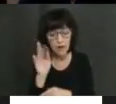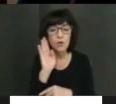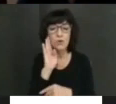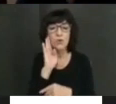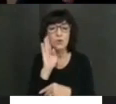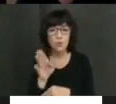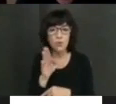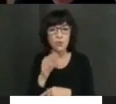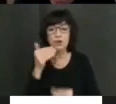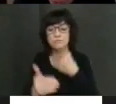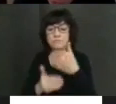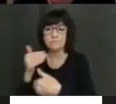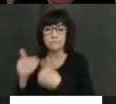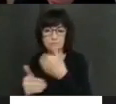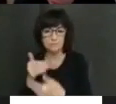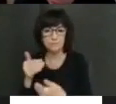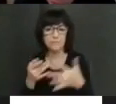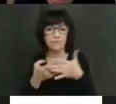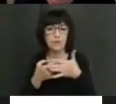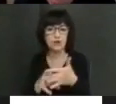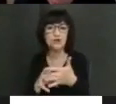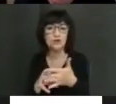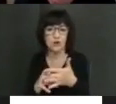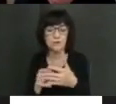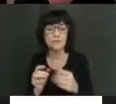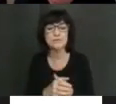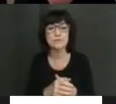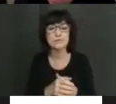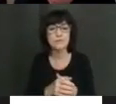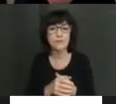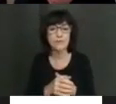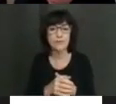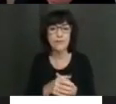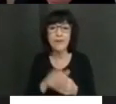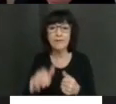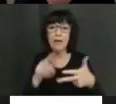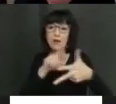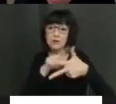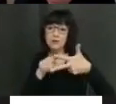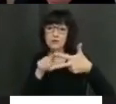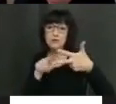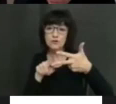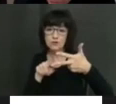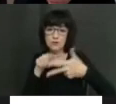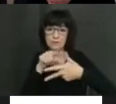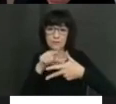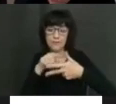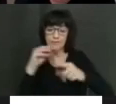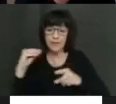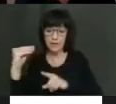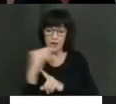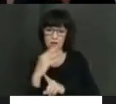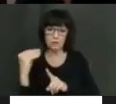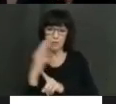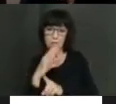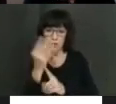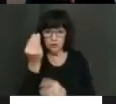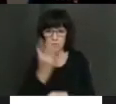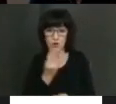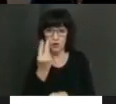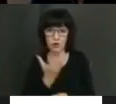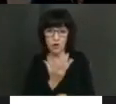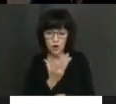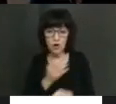the onboarding screen. Here you will review the 3 key features of the application: exposure alert system, symptom check-in,